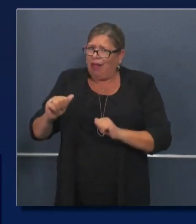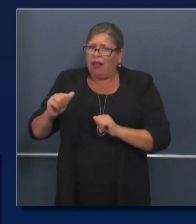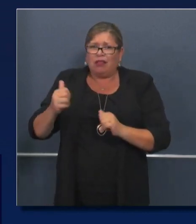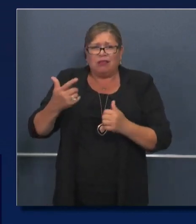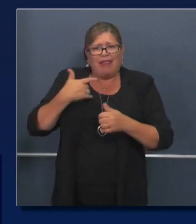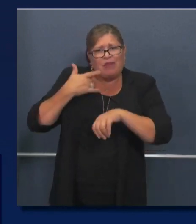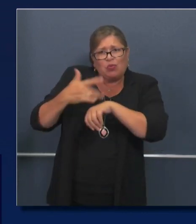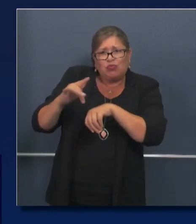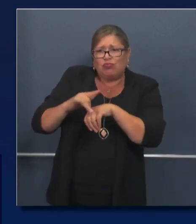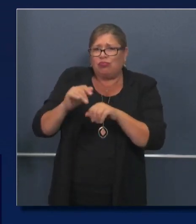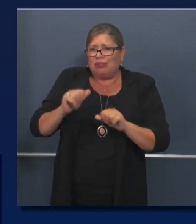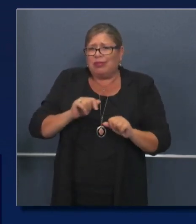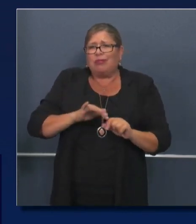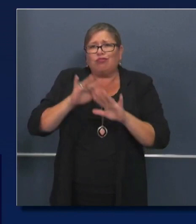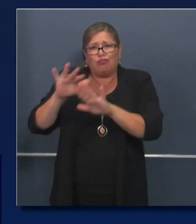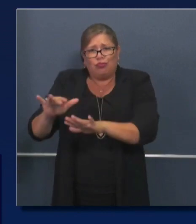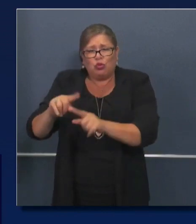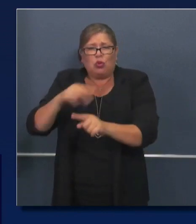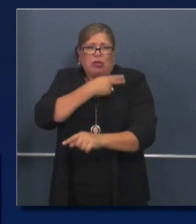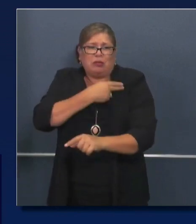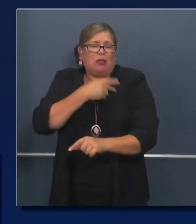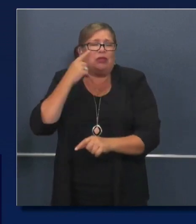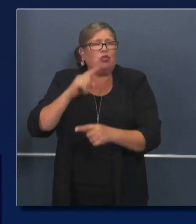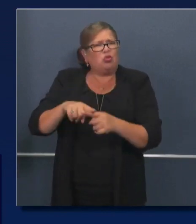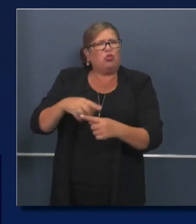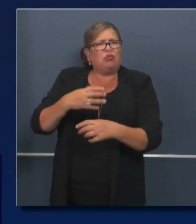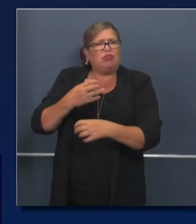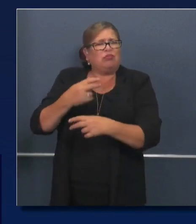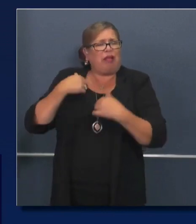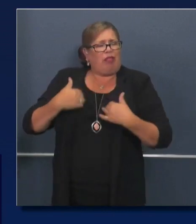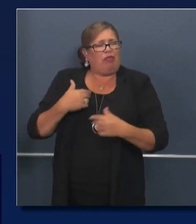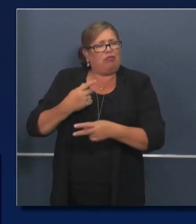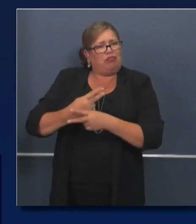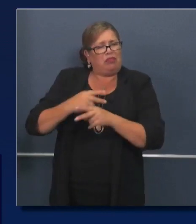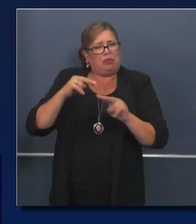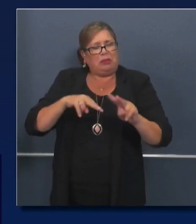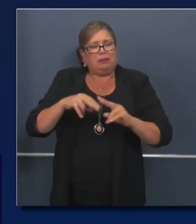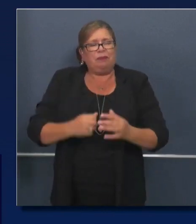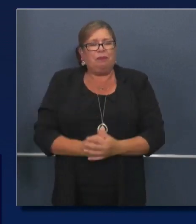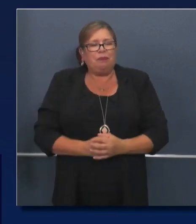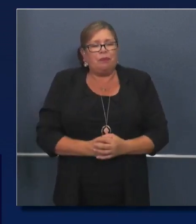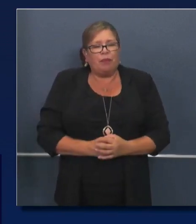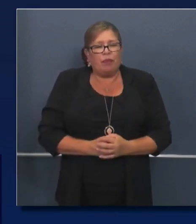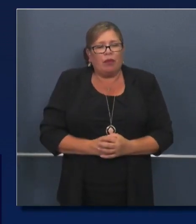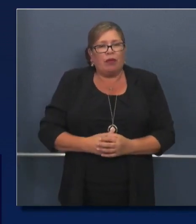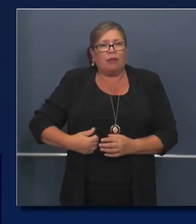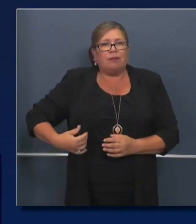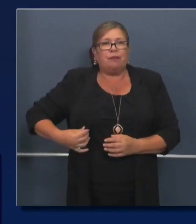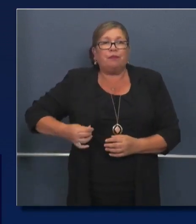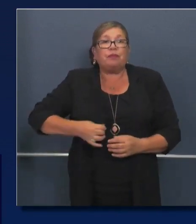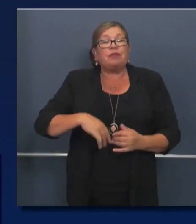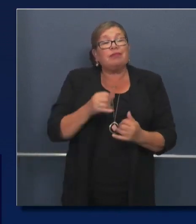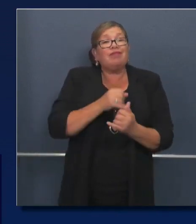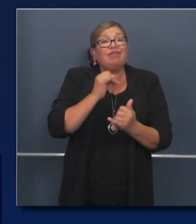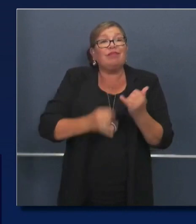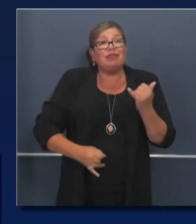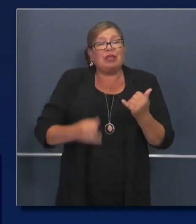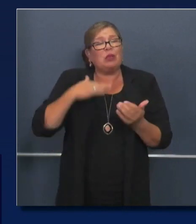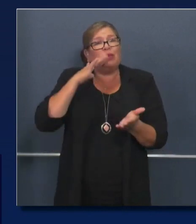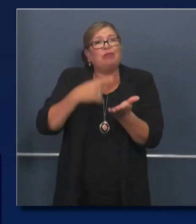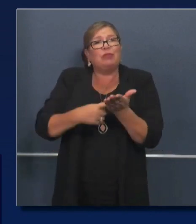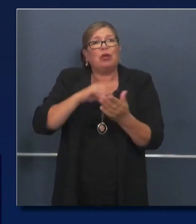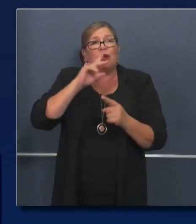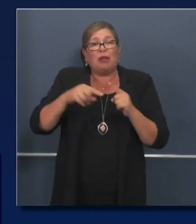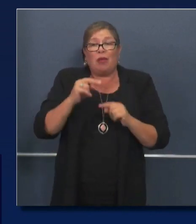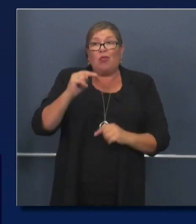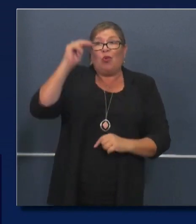might need care. Then I'm going to end with just a quick discussion about Los Angeles County. We see that they